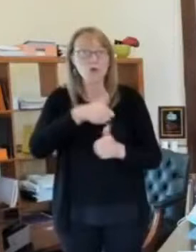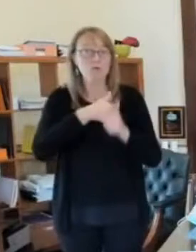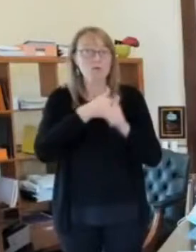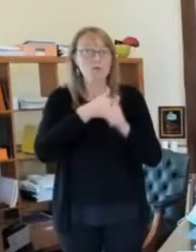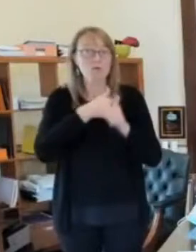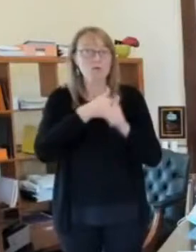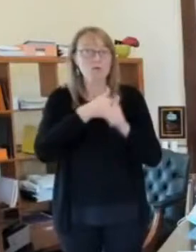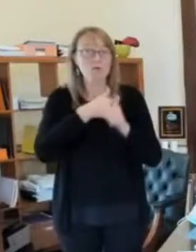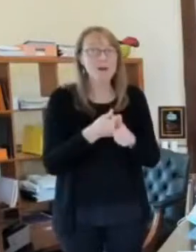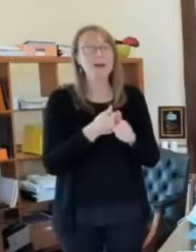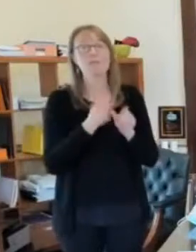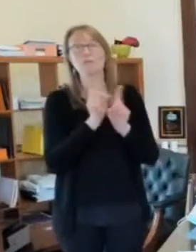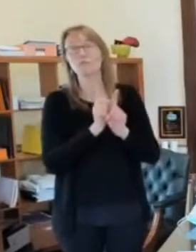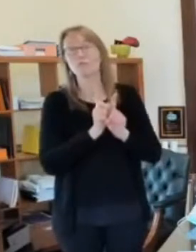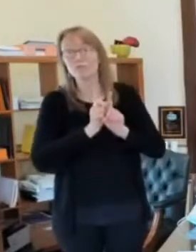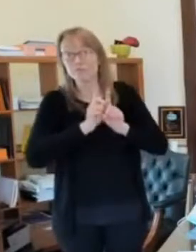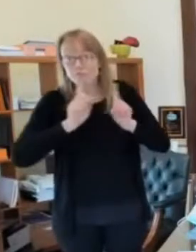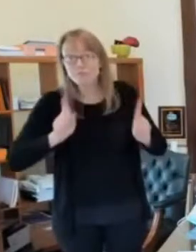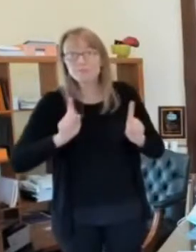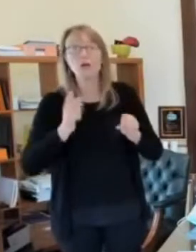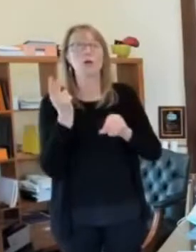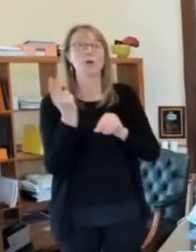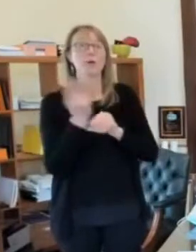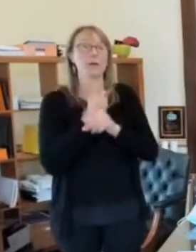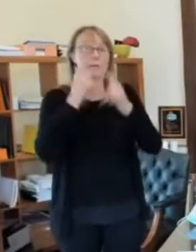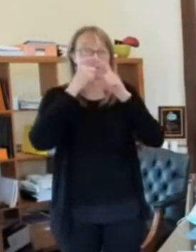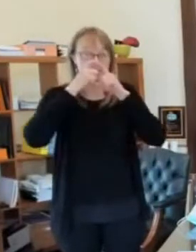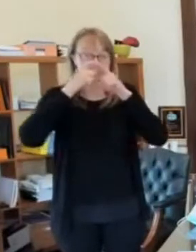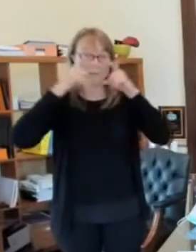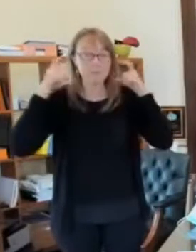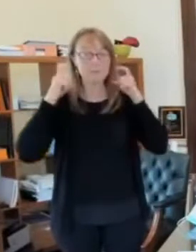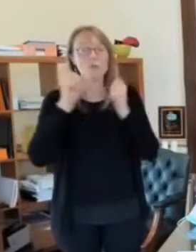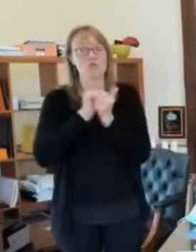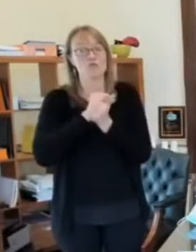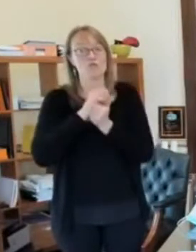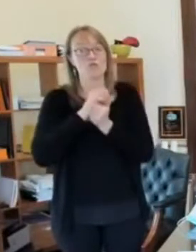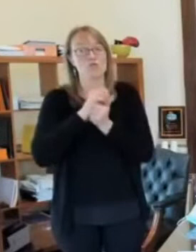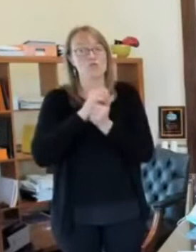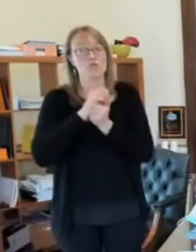hands, and to our business owners who are